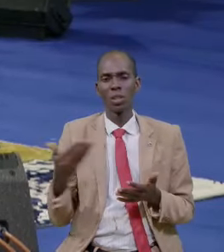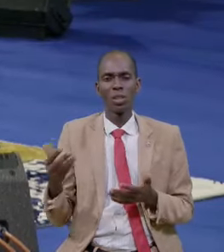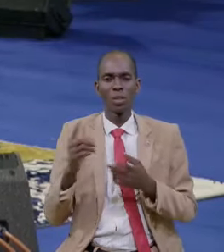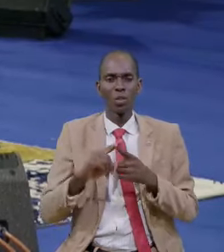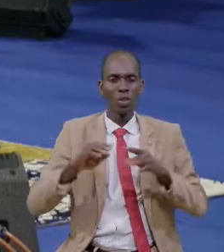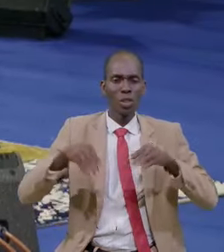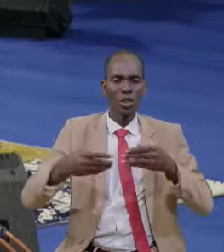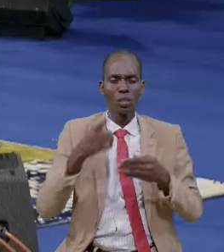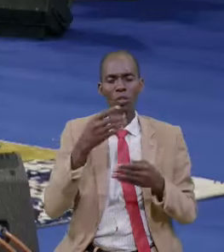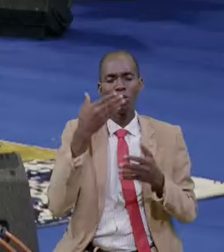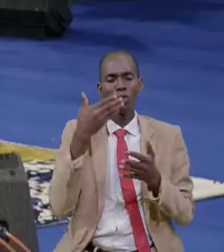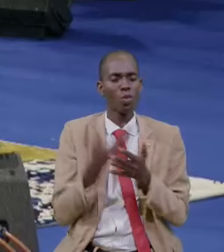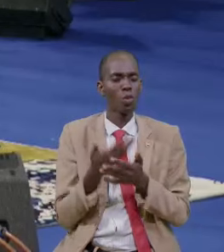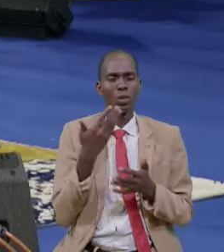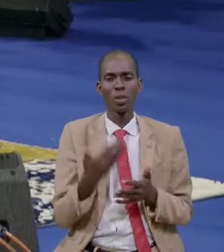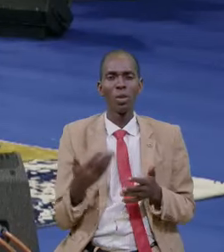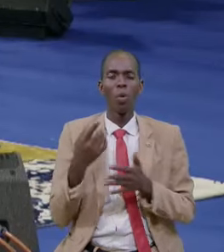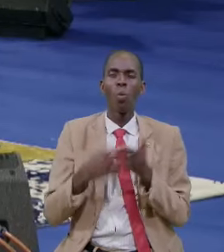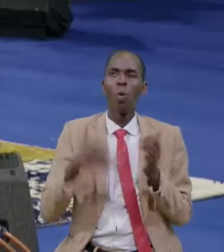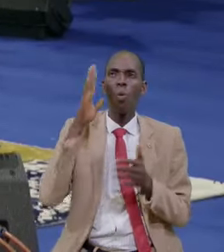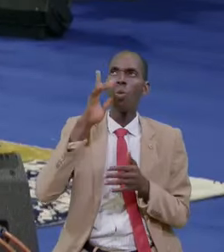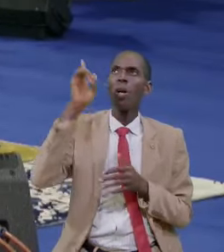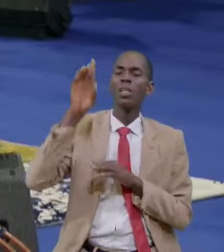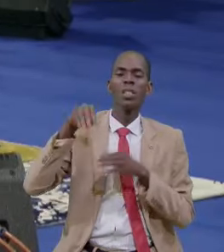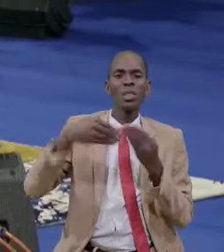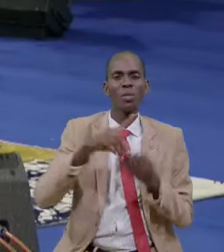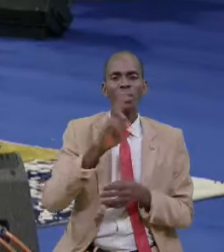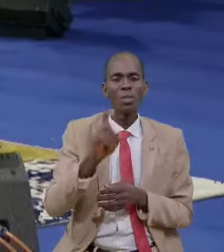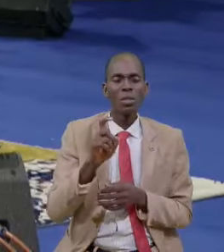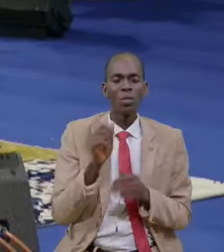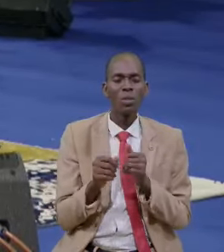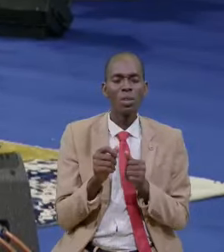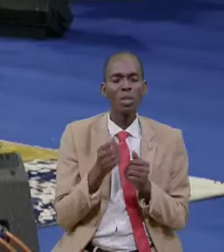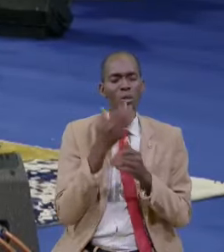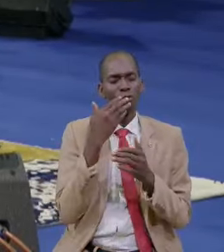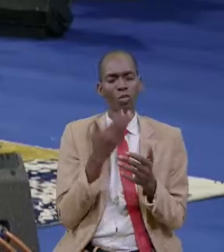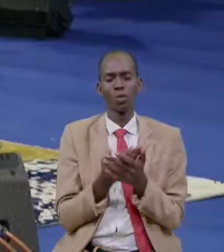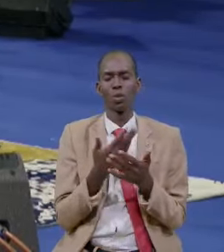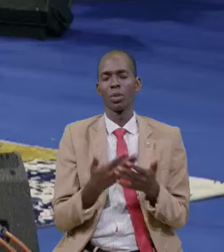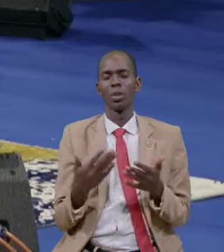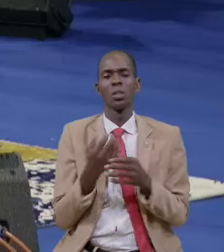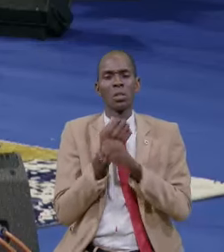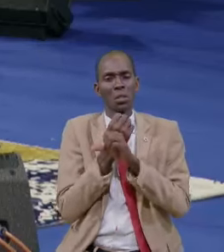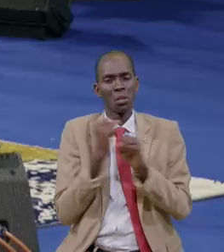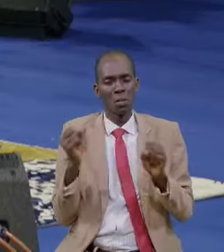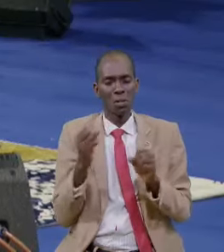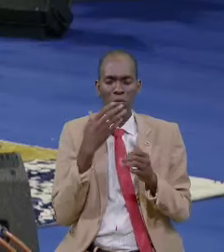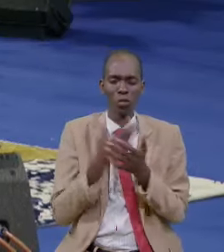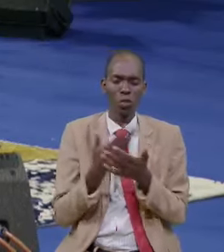give good things. What's he going to give you tonight? Salvation, that's a good thing. Healing, that's a good